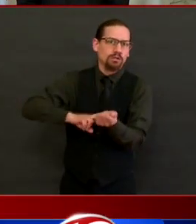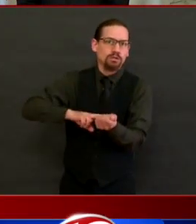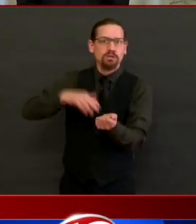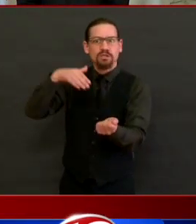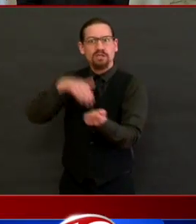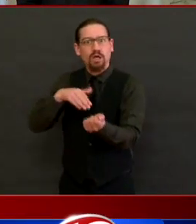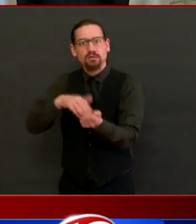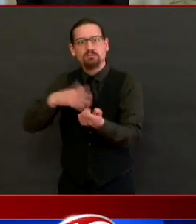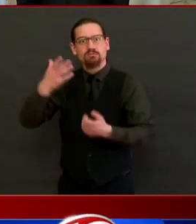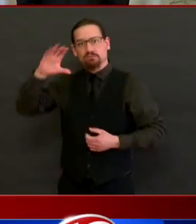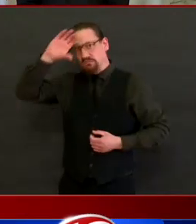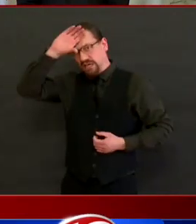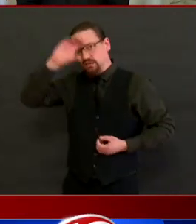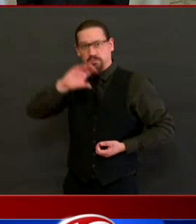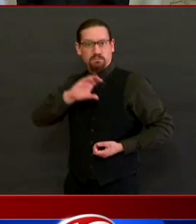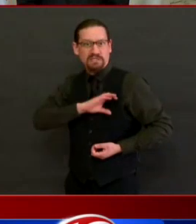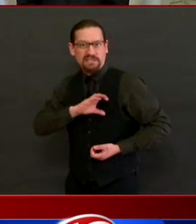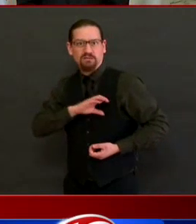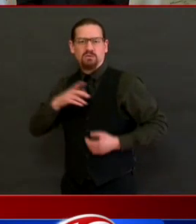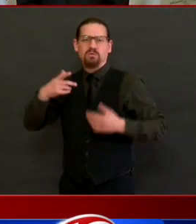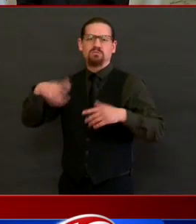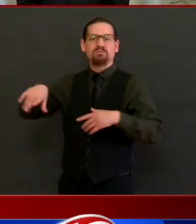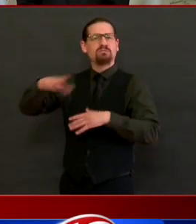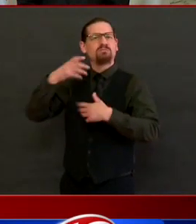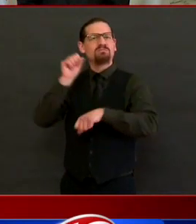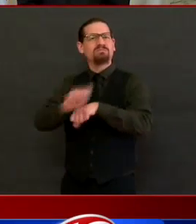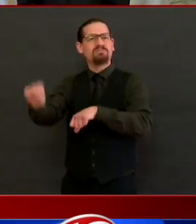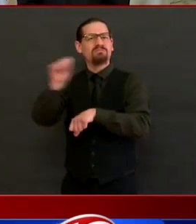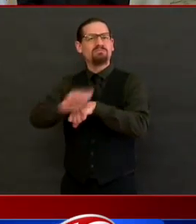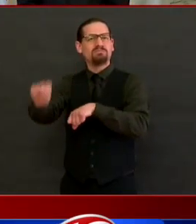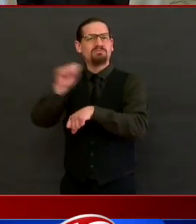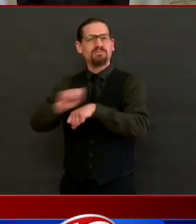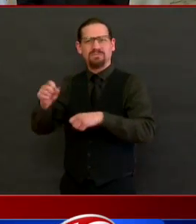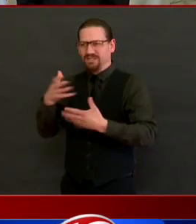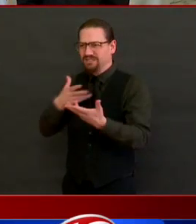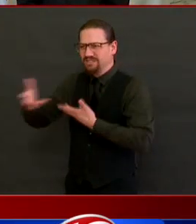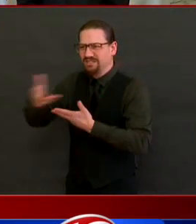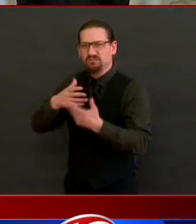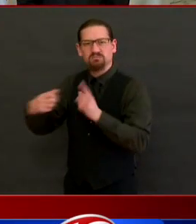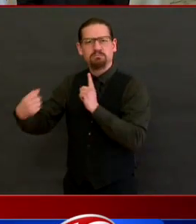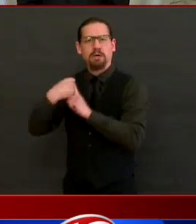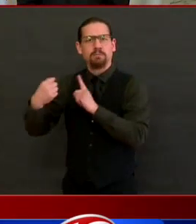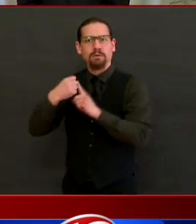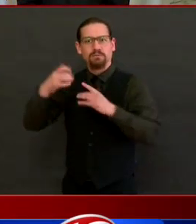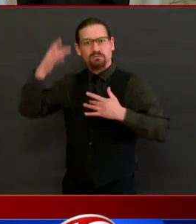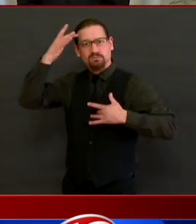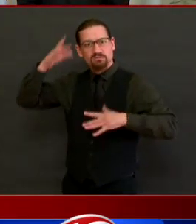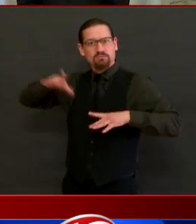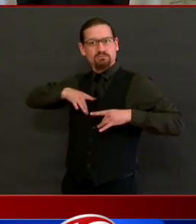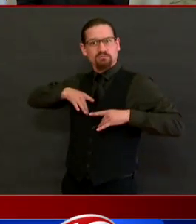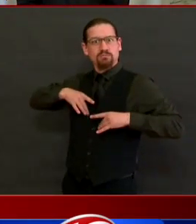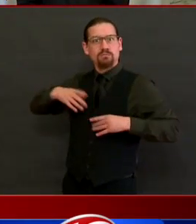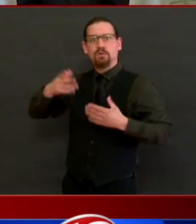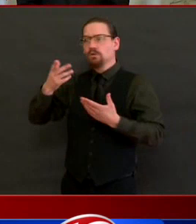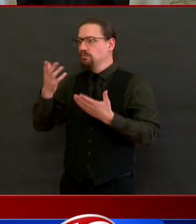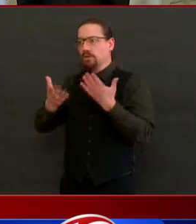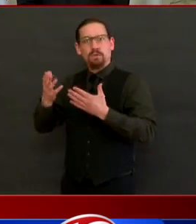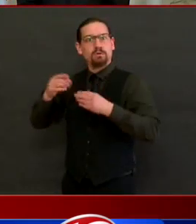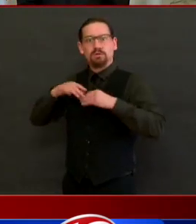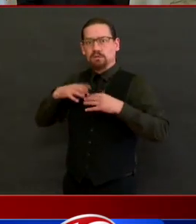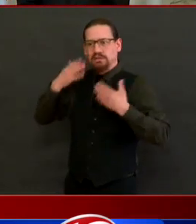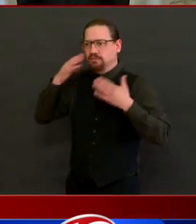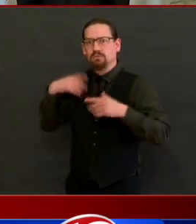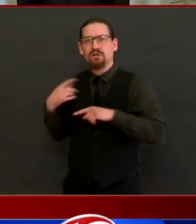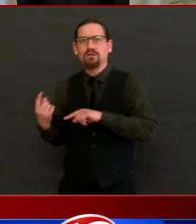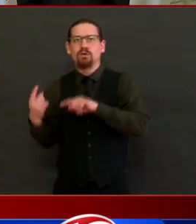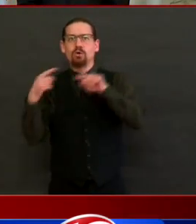truly bearing the brunt of this, or a first responder, you might not want to go home at night because you don't want to expose